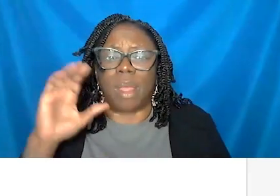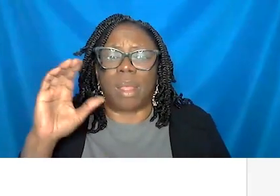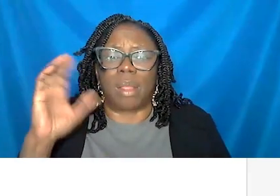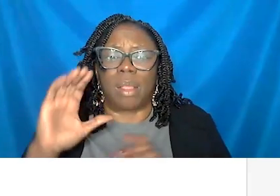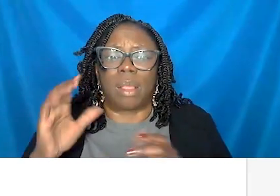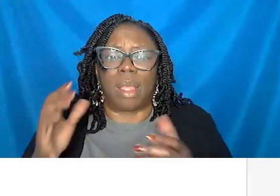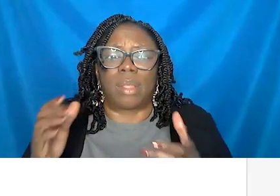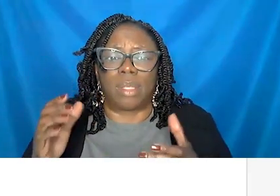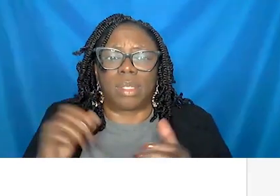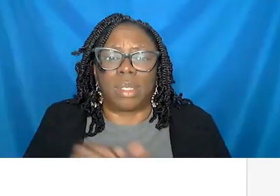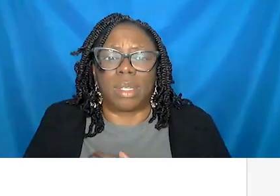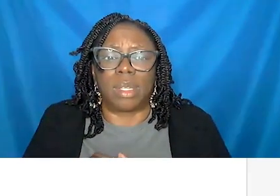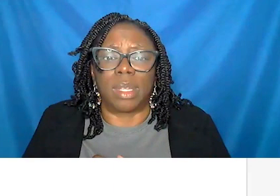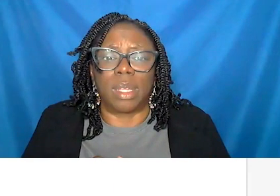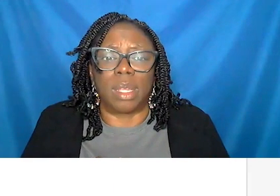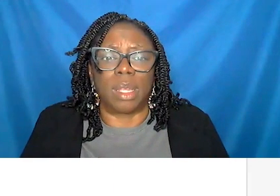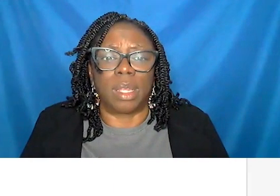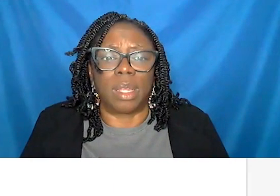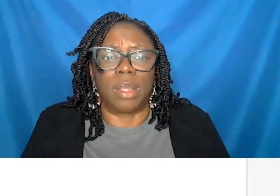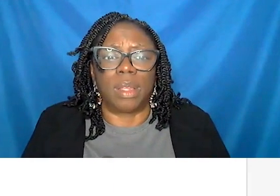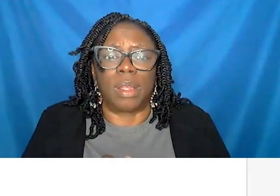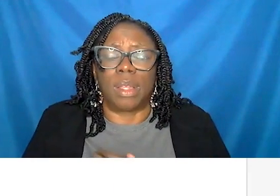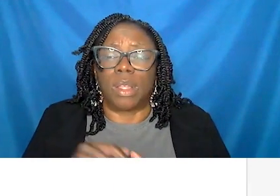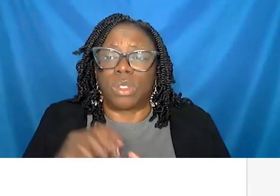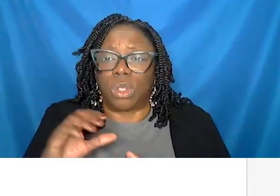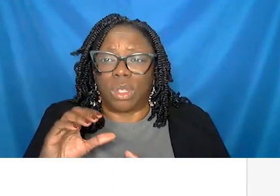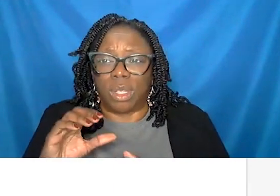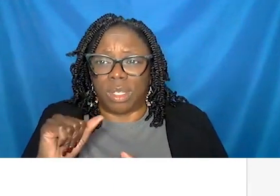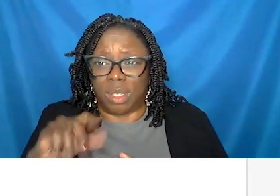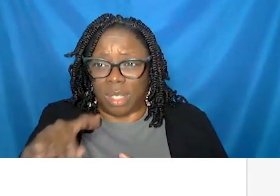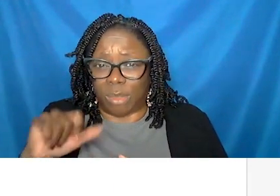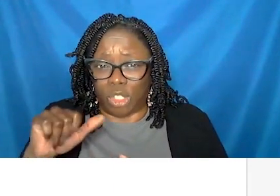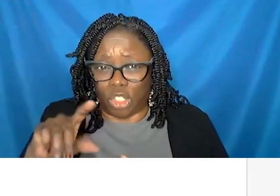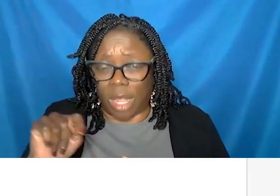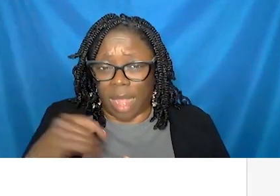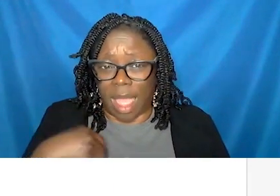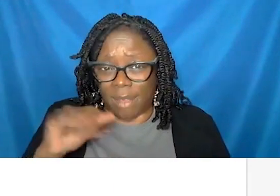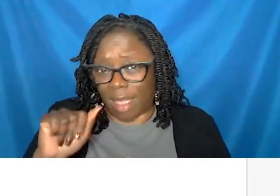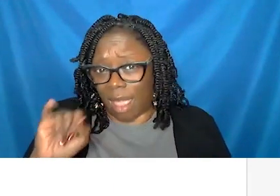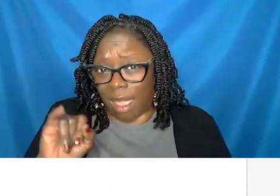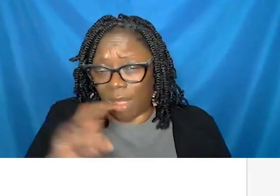through Snapchat of all things. Because Snapchat has an AI built directly into it, yeah.